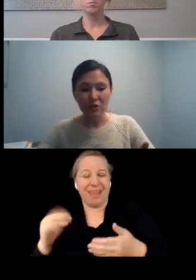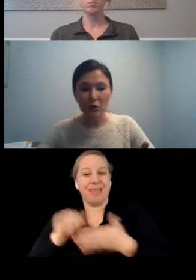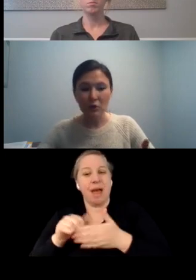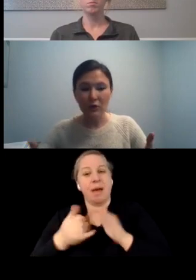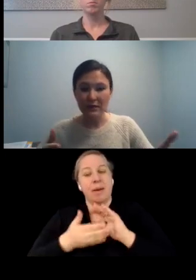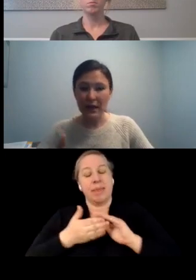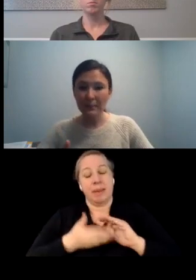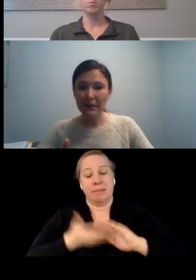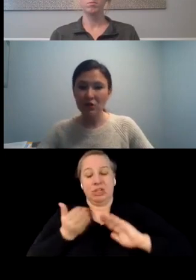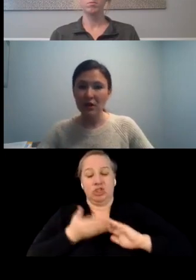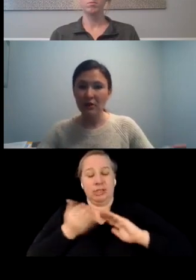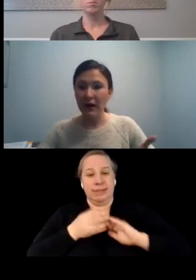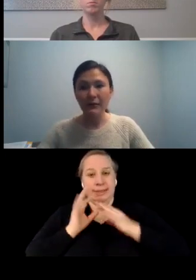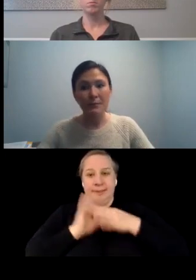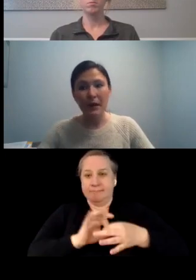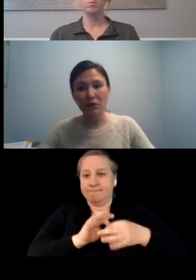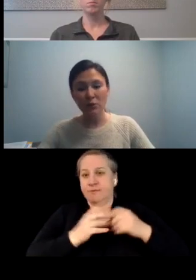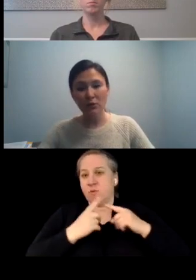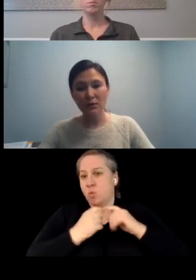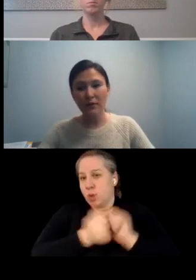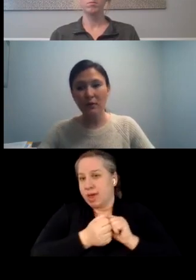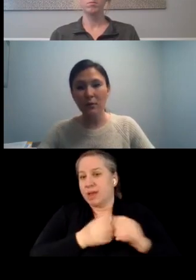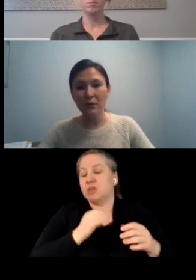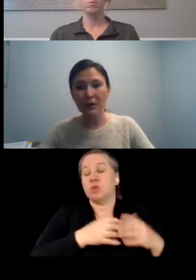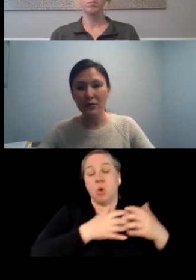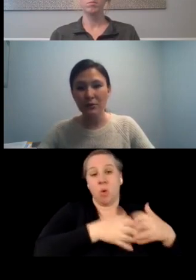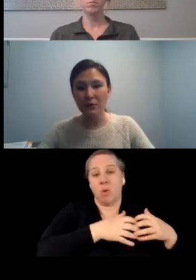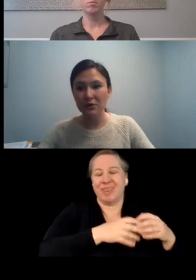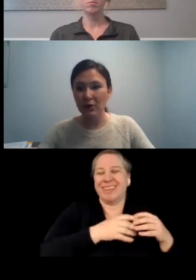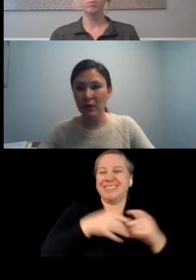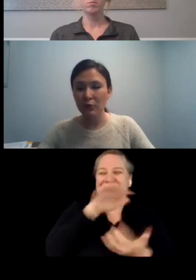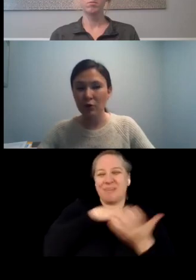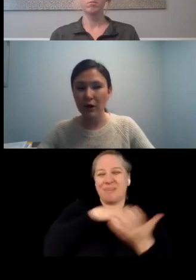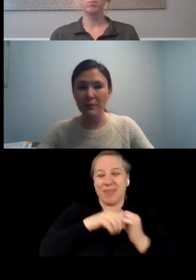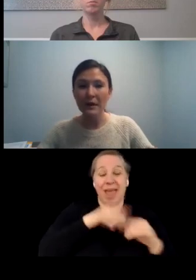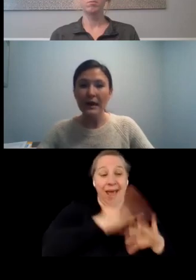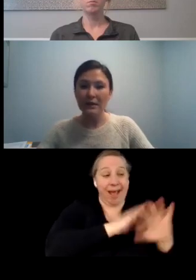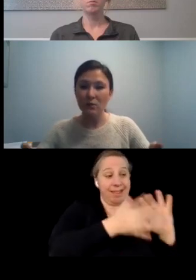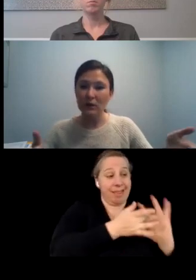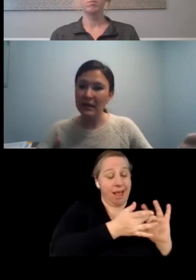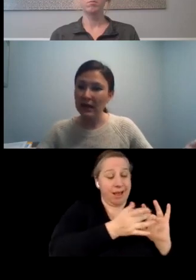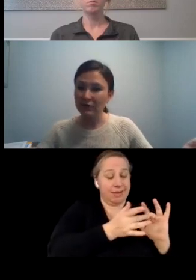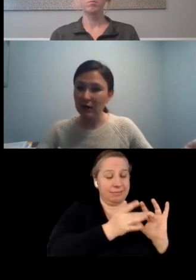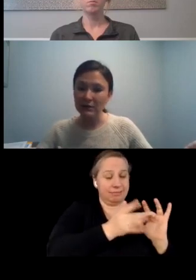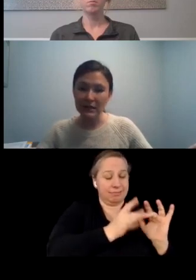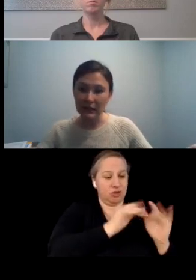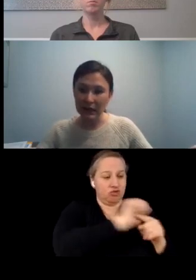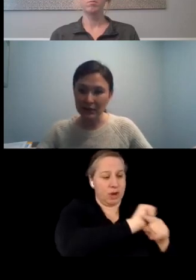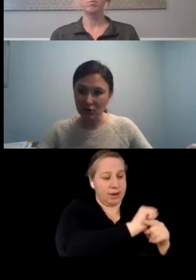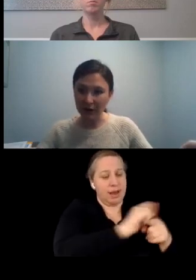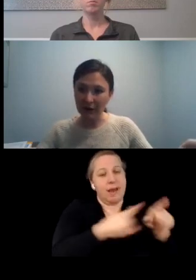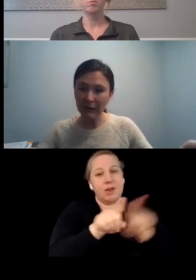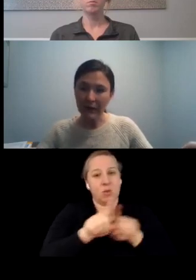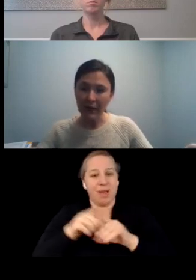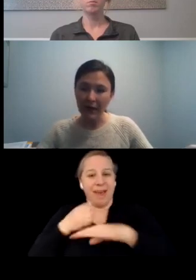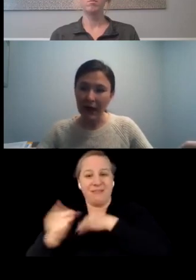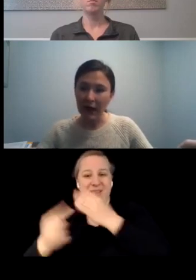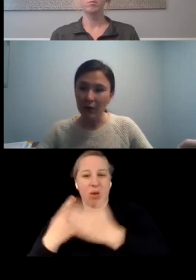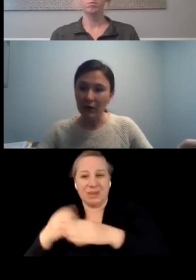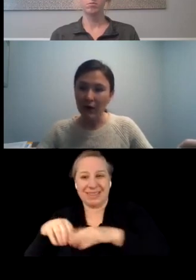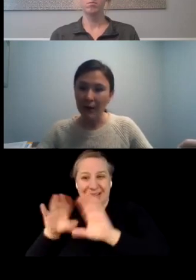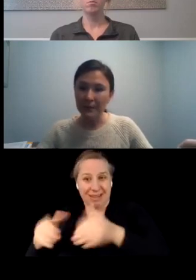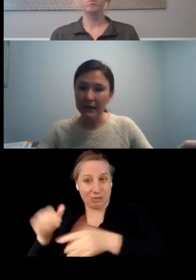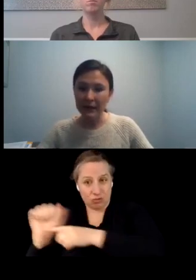of. So there's a combination of online modules that they'll complete through this training program, as well as after hours in-class training